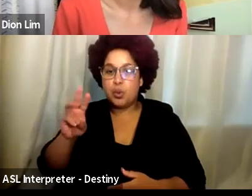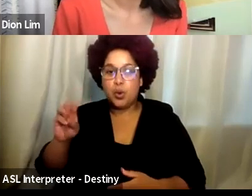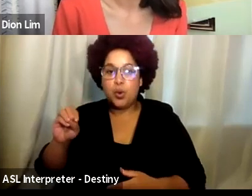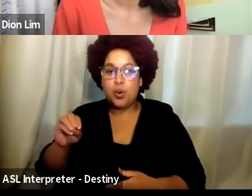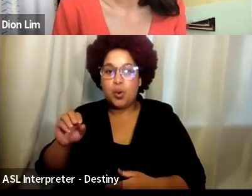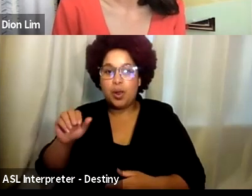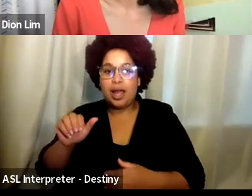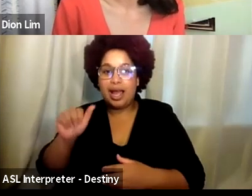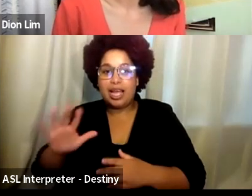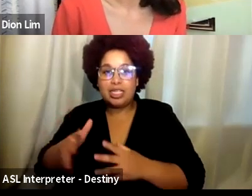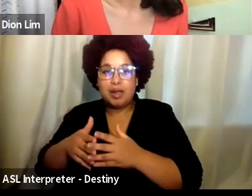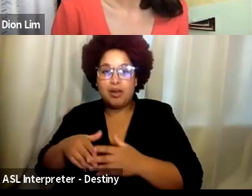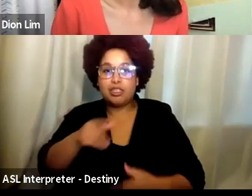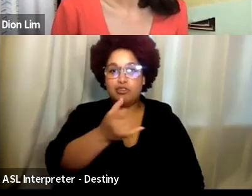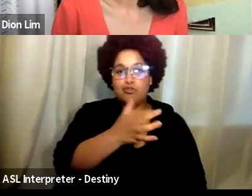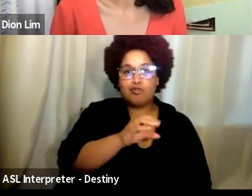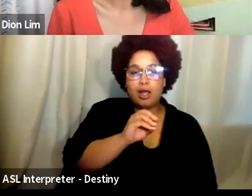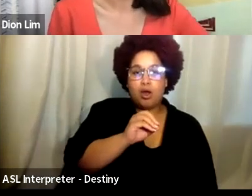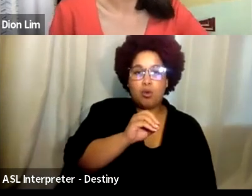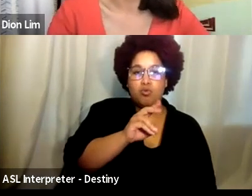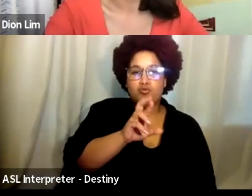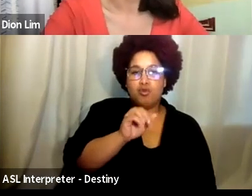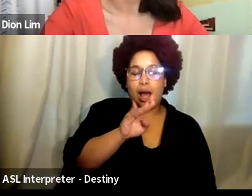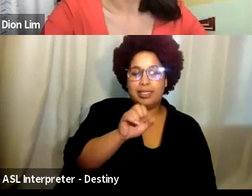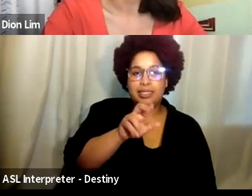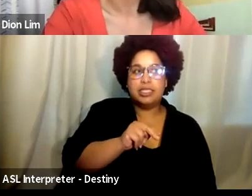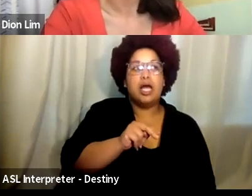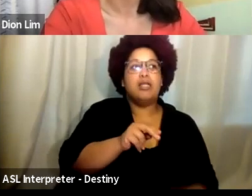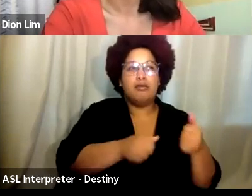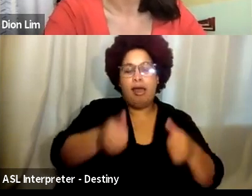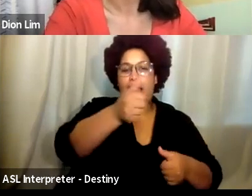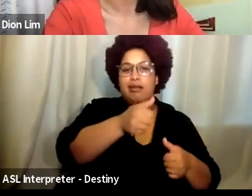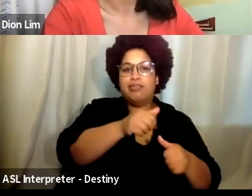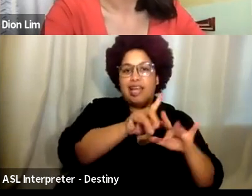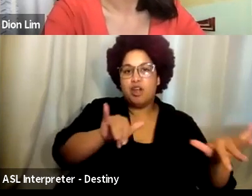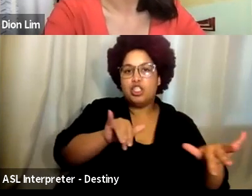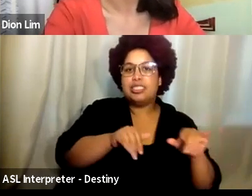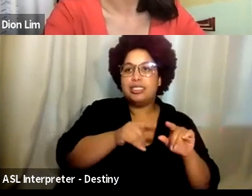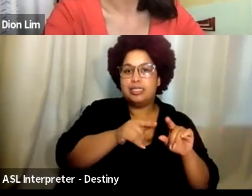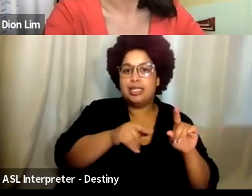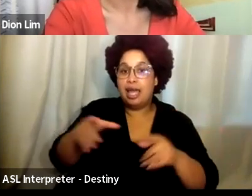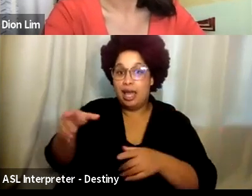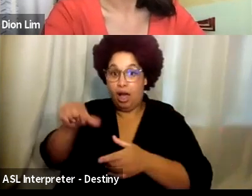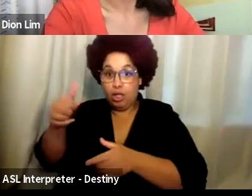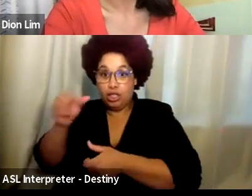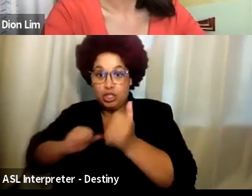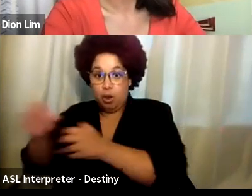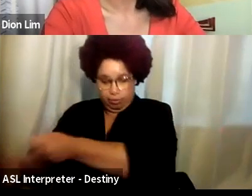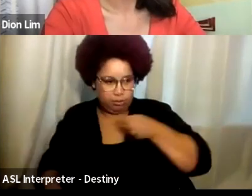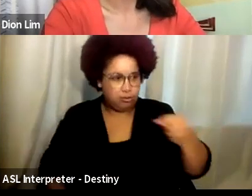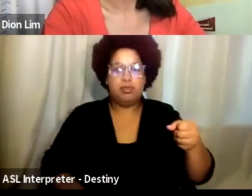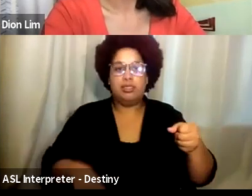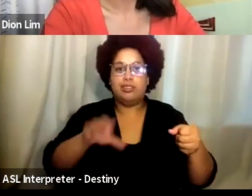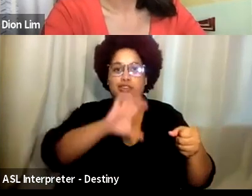American, and Craig Robinson, who's the head of diversity over at NBC, take me from this other show and place